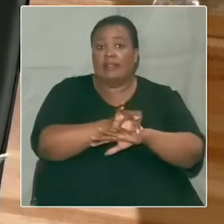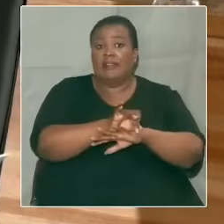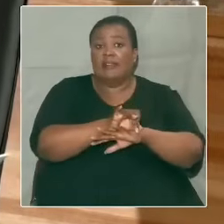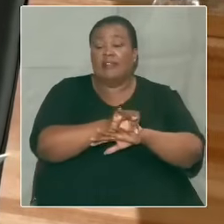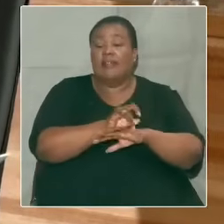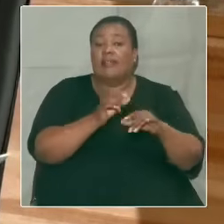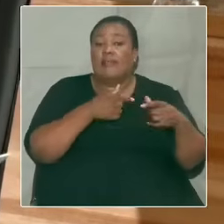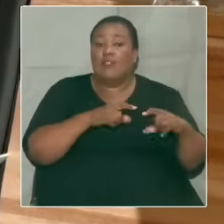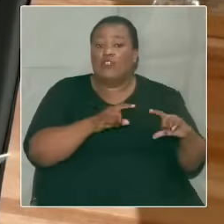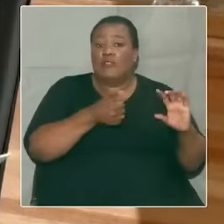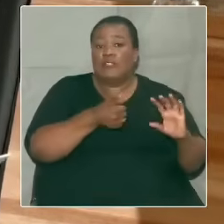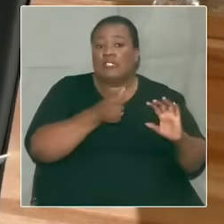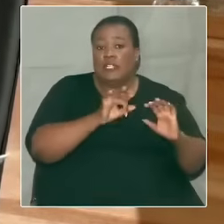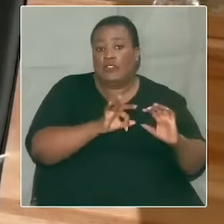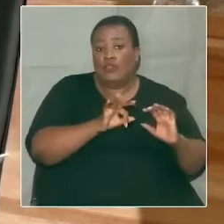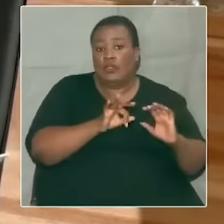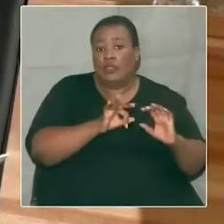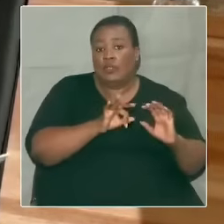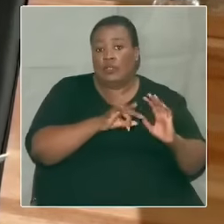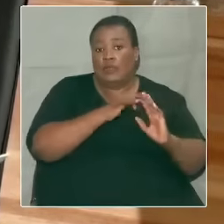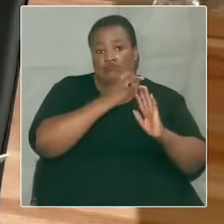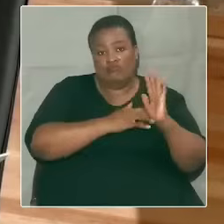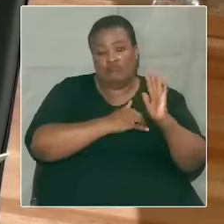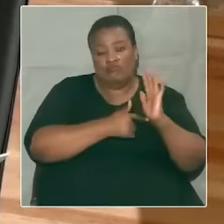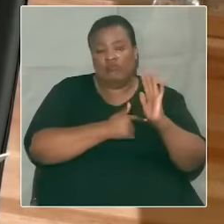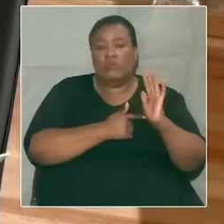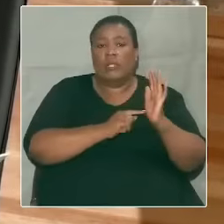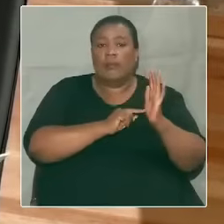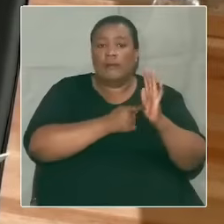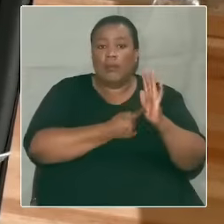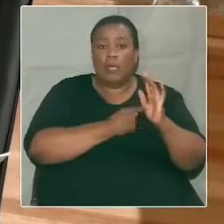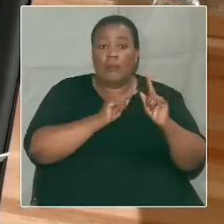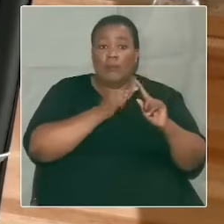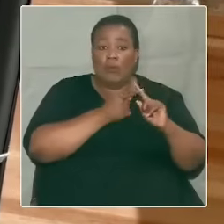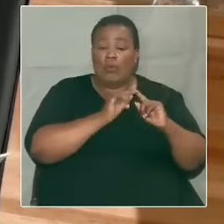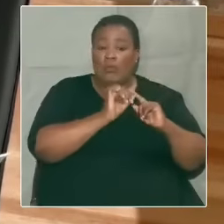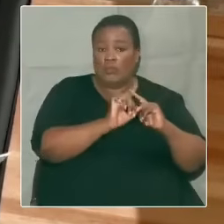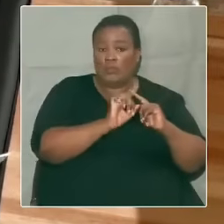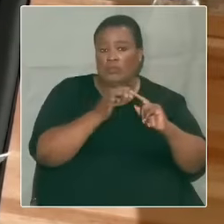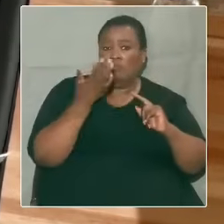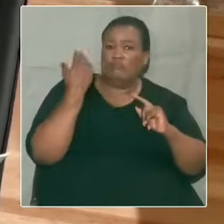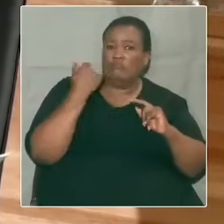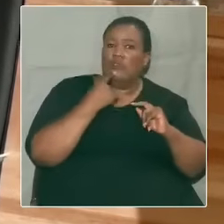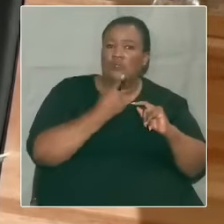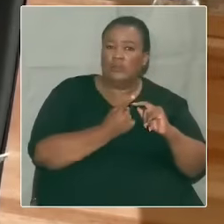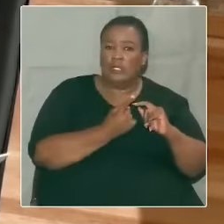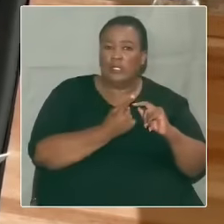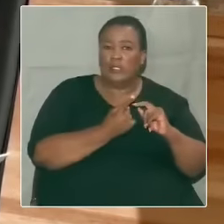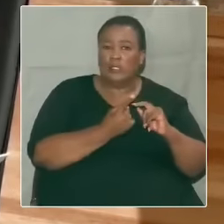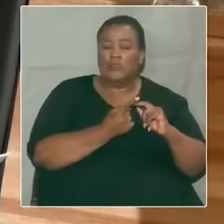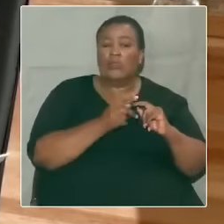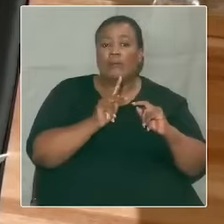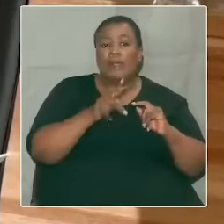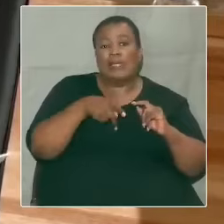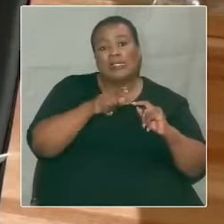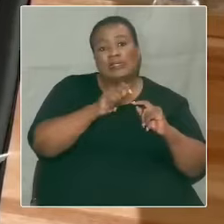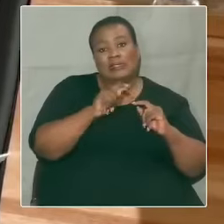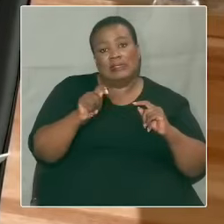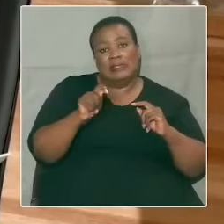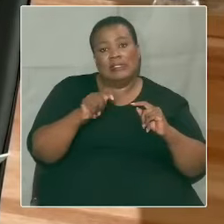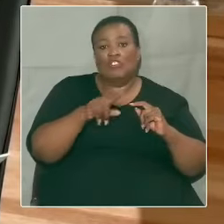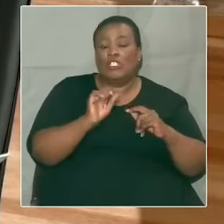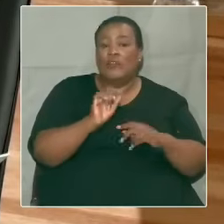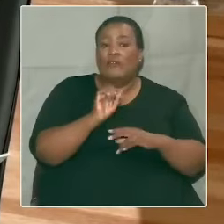In paragraph 63, that's where you make the point that you had made earlier, that the PKTT was not